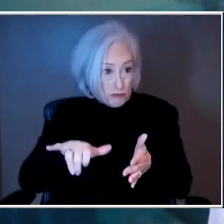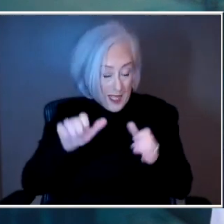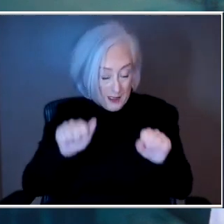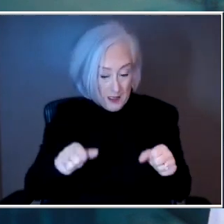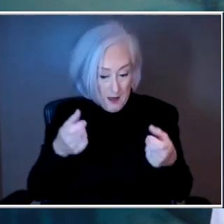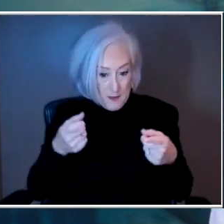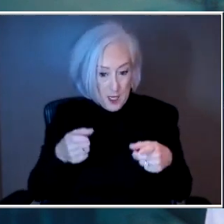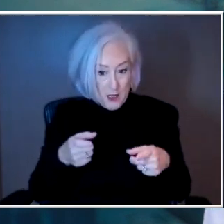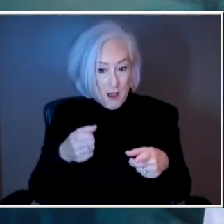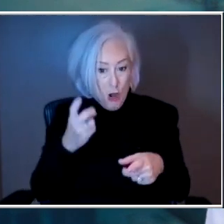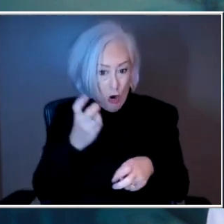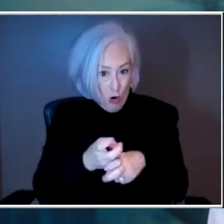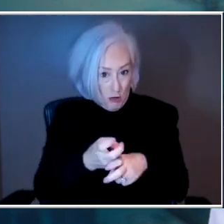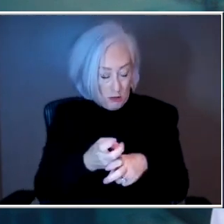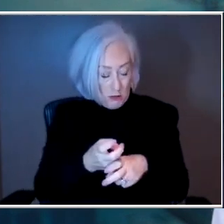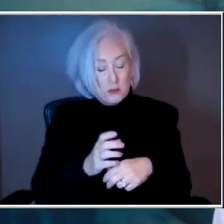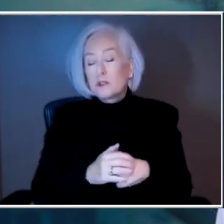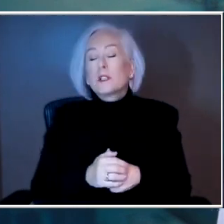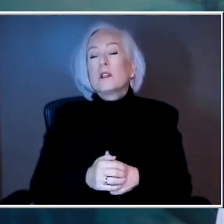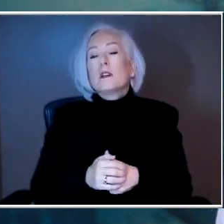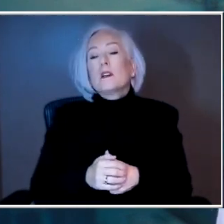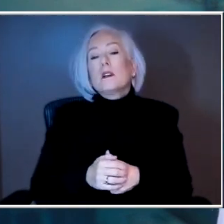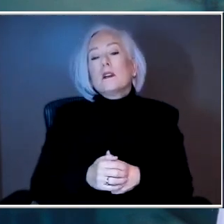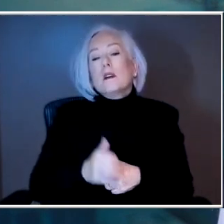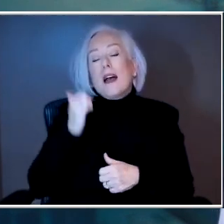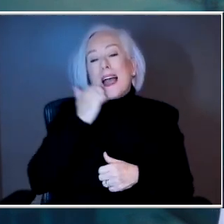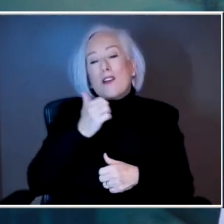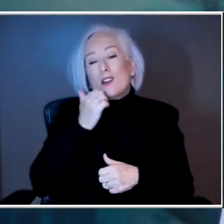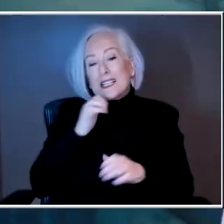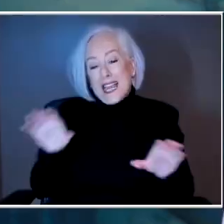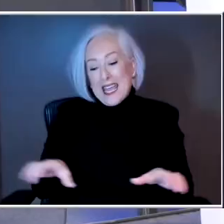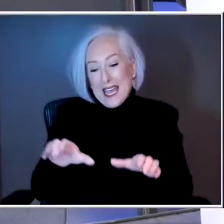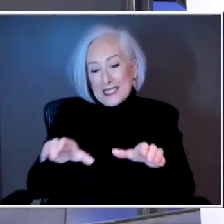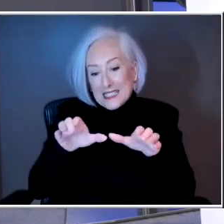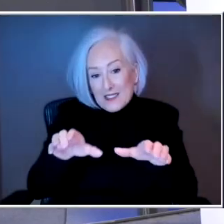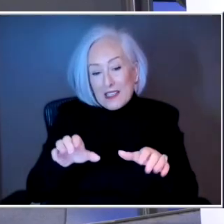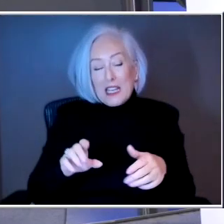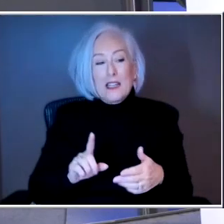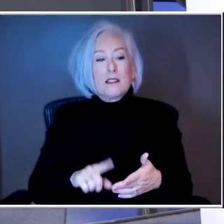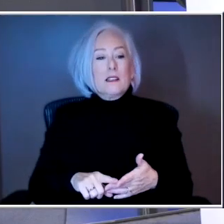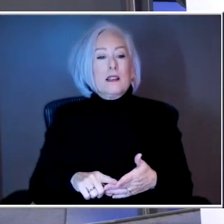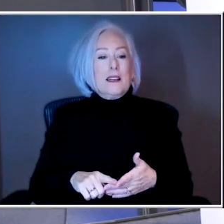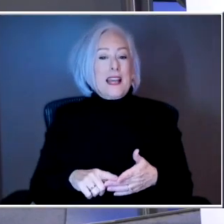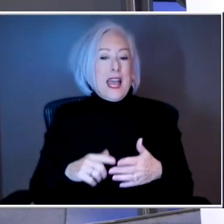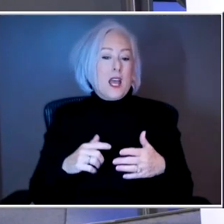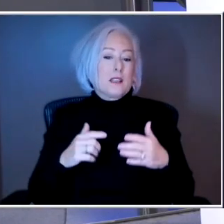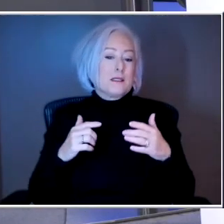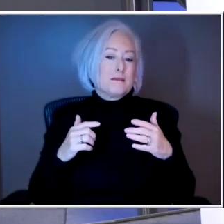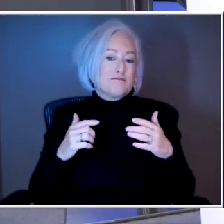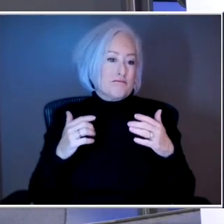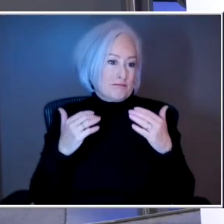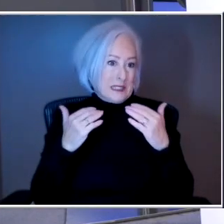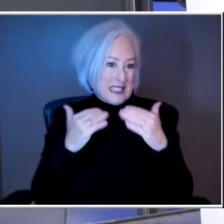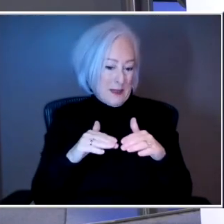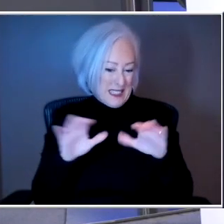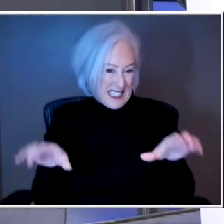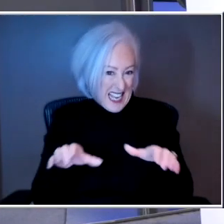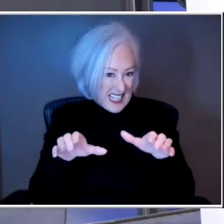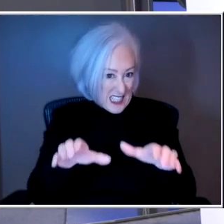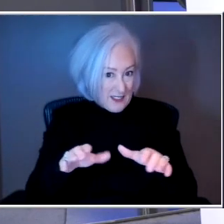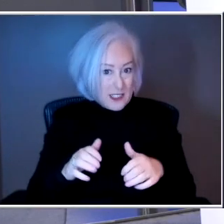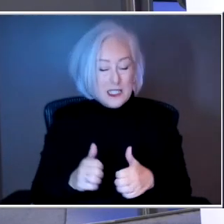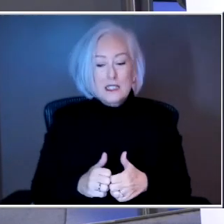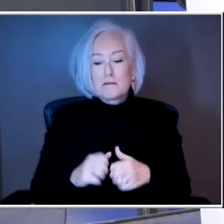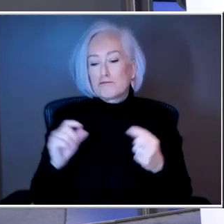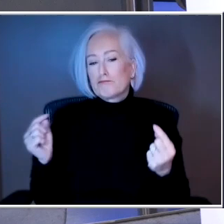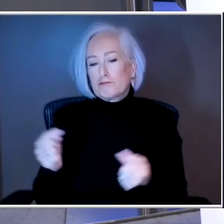again, activities of daily living, limitations, and then pain. So what was it like to recover from the skin removal, and then what was life like after you were